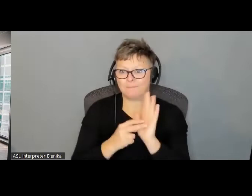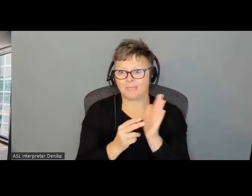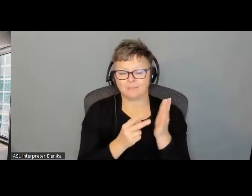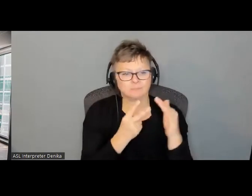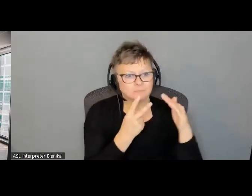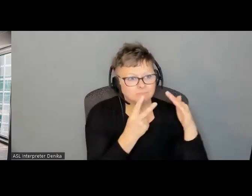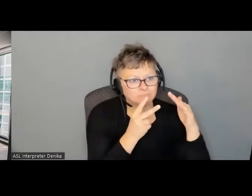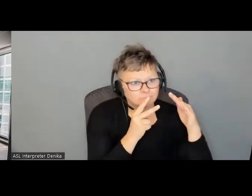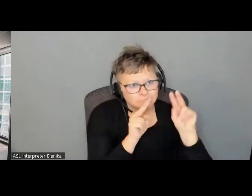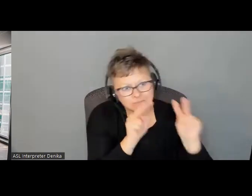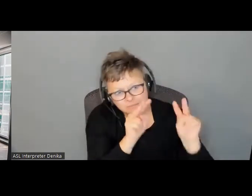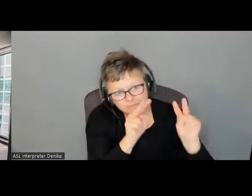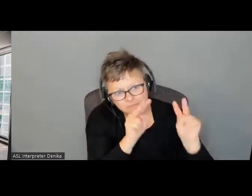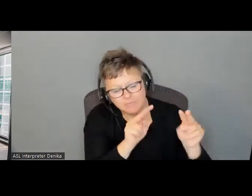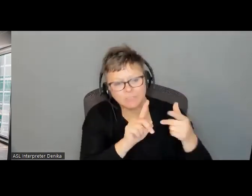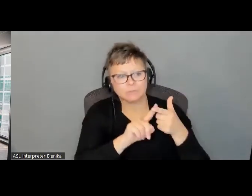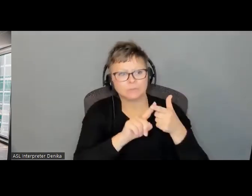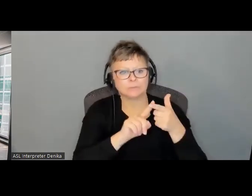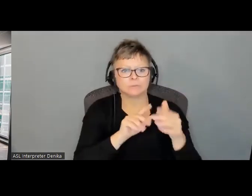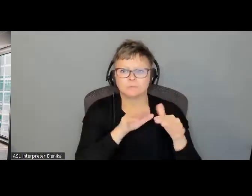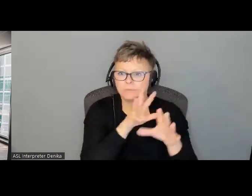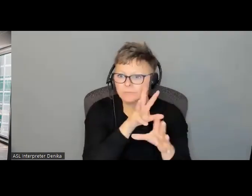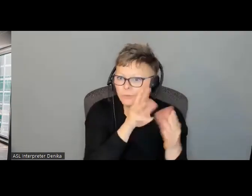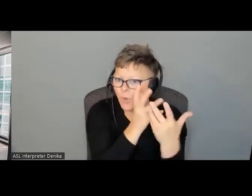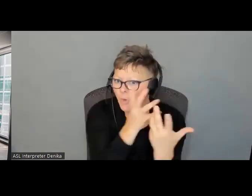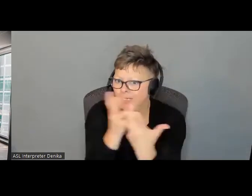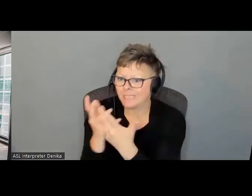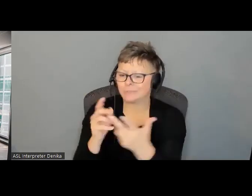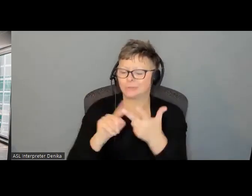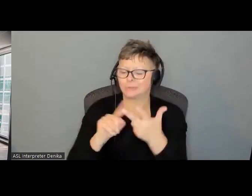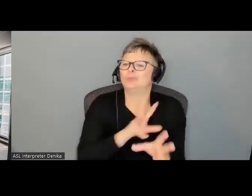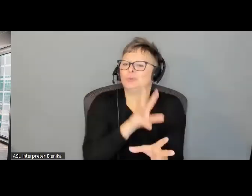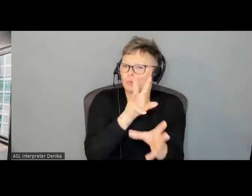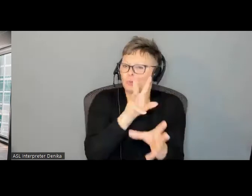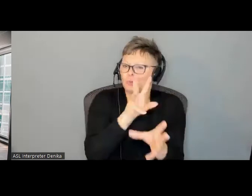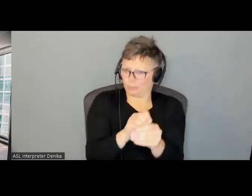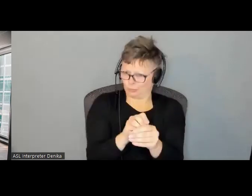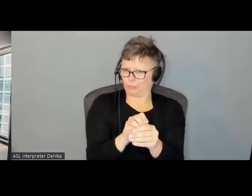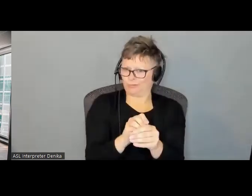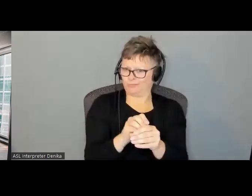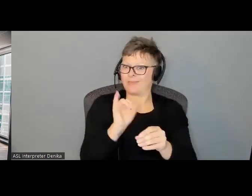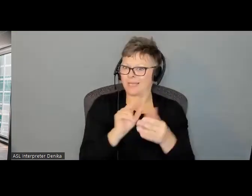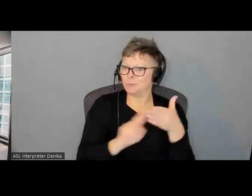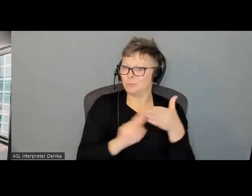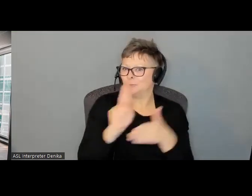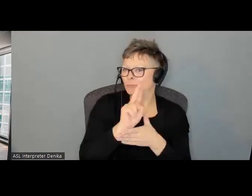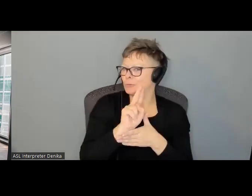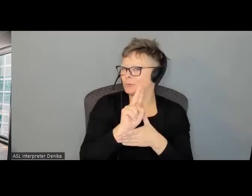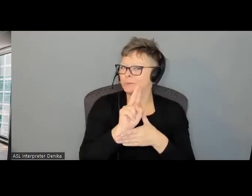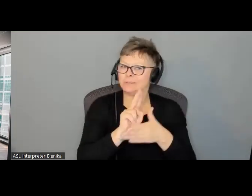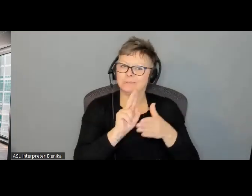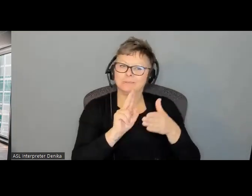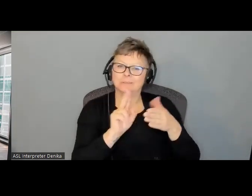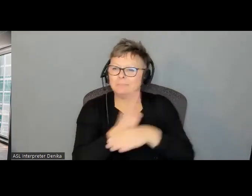and inclusion, particularly picking up on Renata's point of view in universities, corporations, and across the diversity